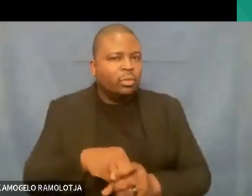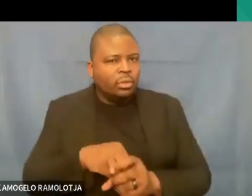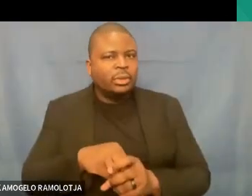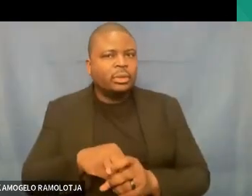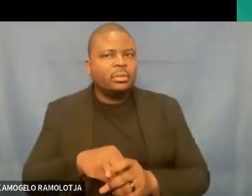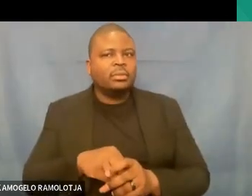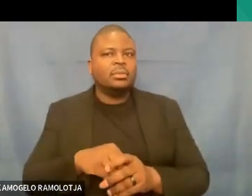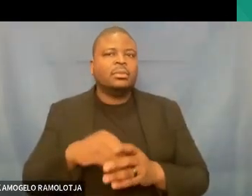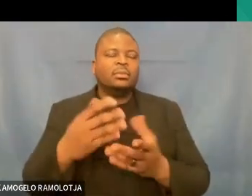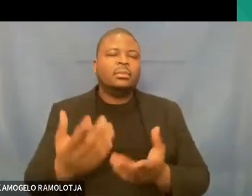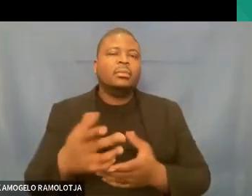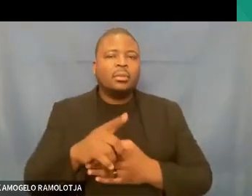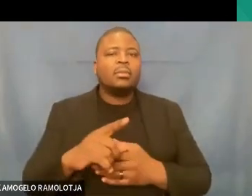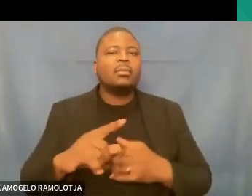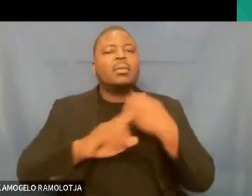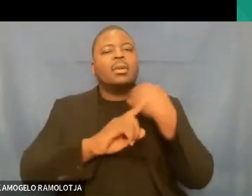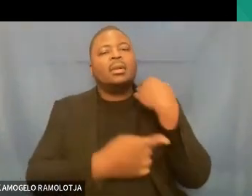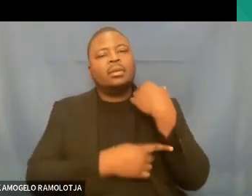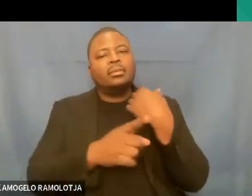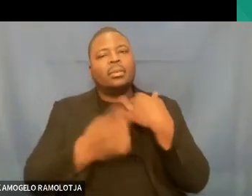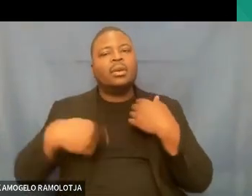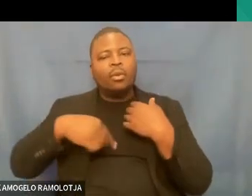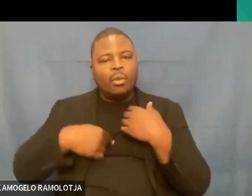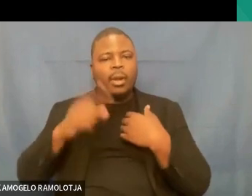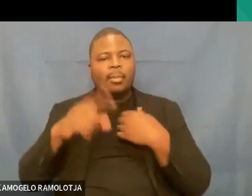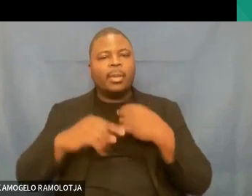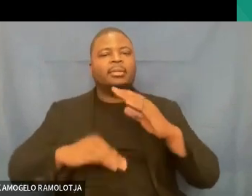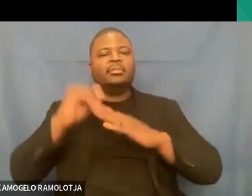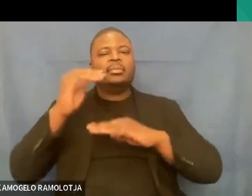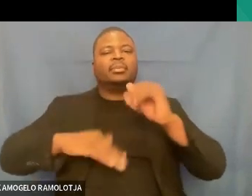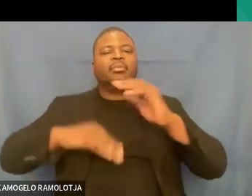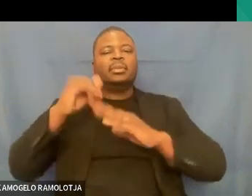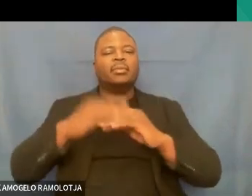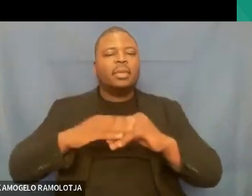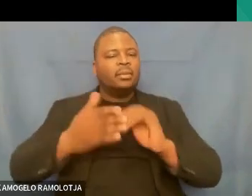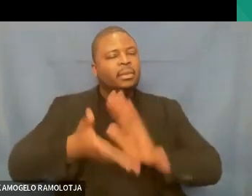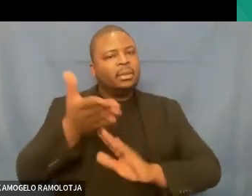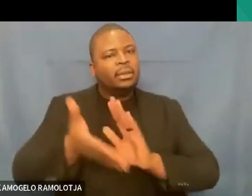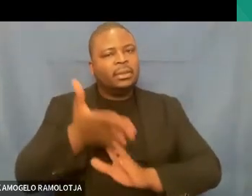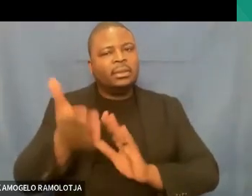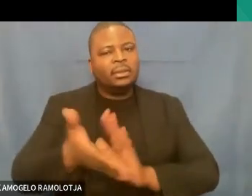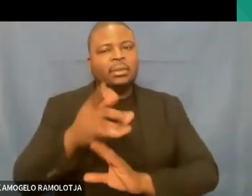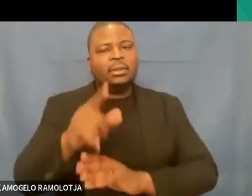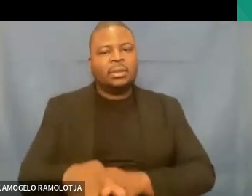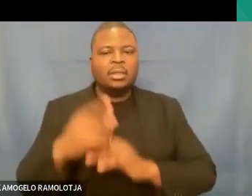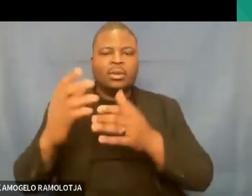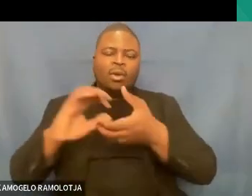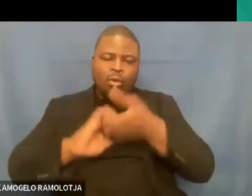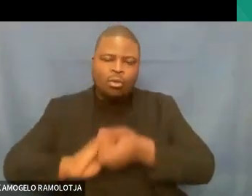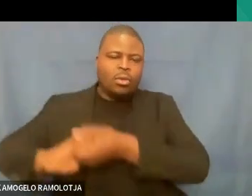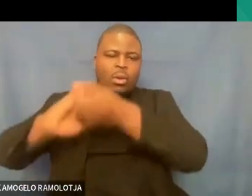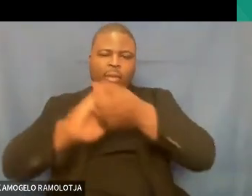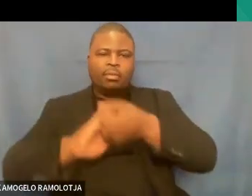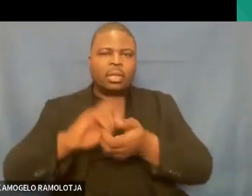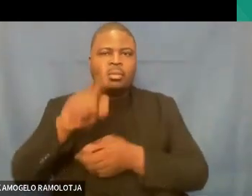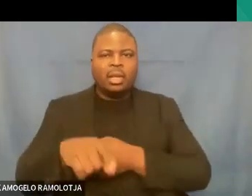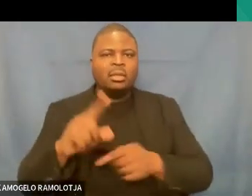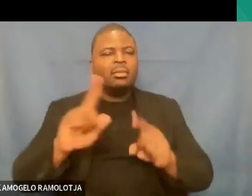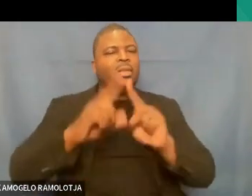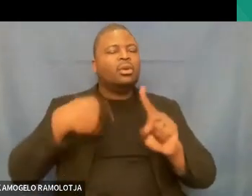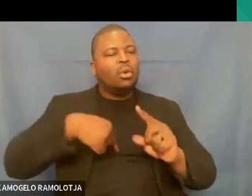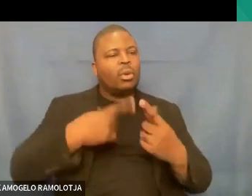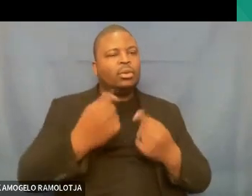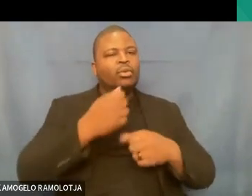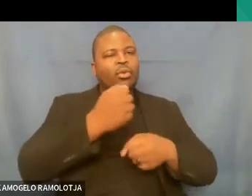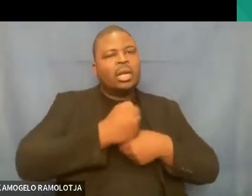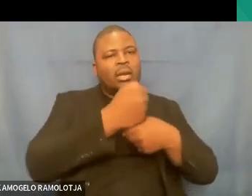once. And lastly, let us build sustained platforms for multi-sectoral collaborations, not just campaigns.